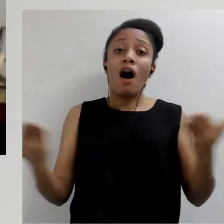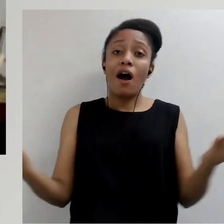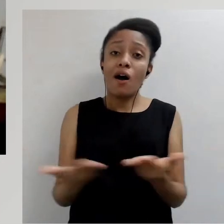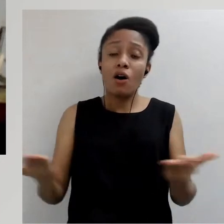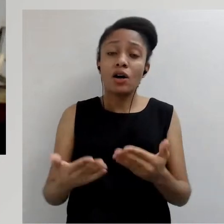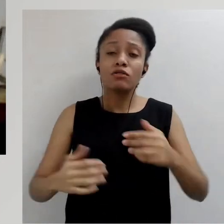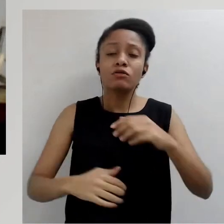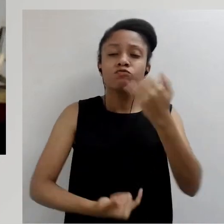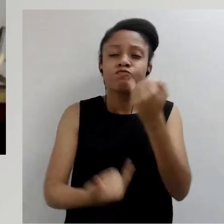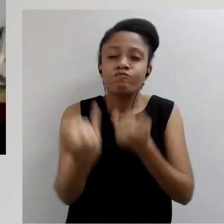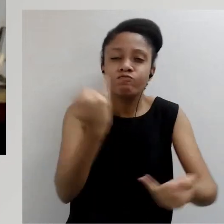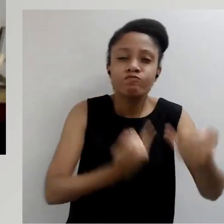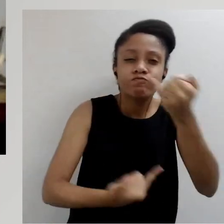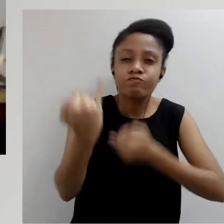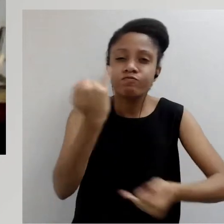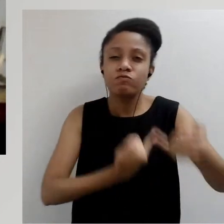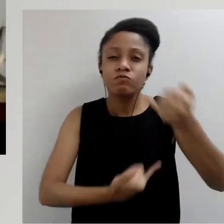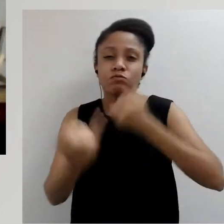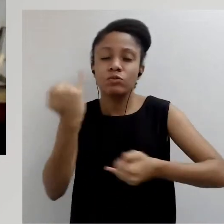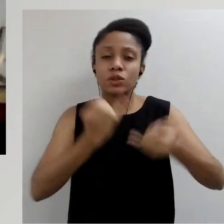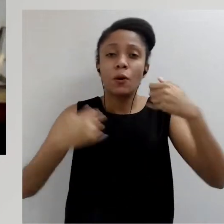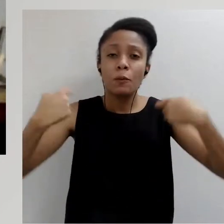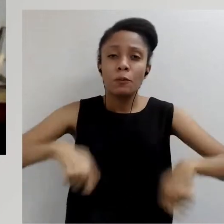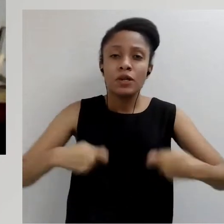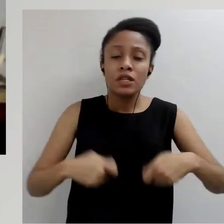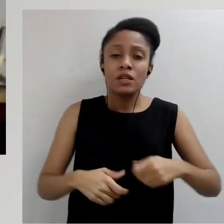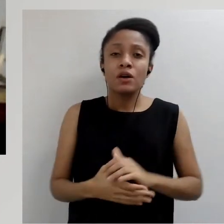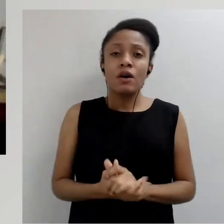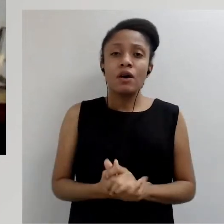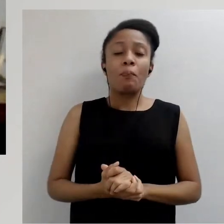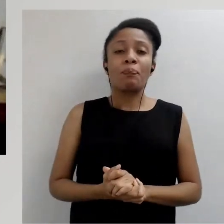we have a lot of informations to deal with.